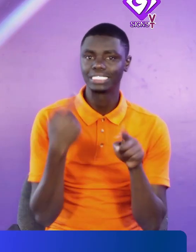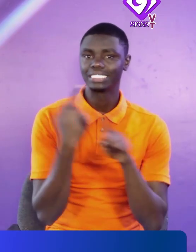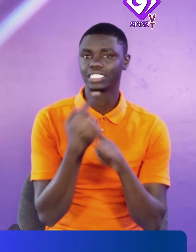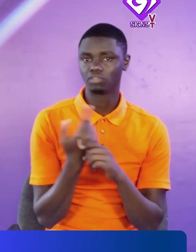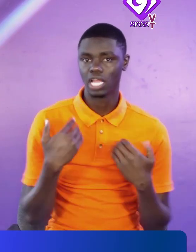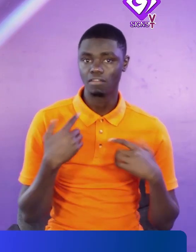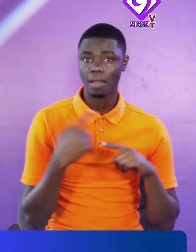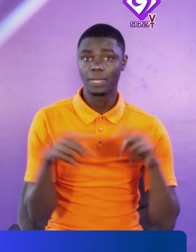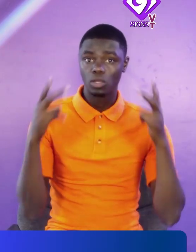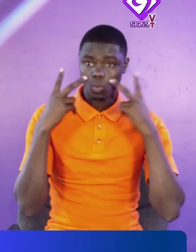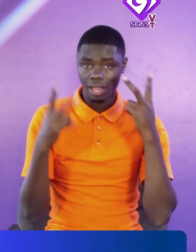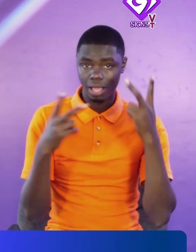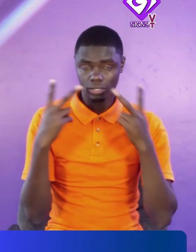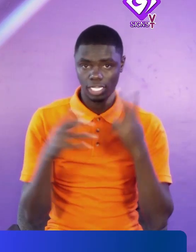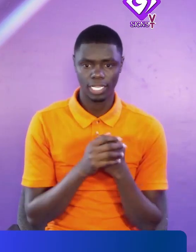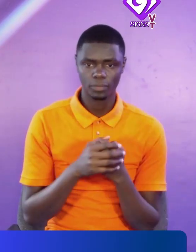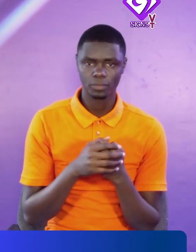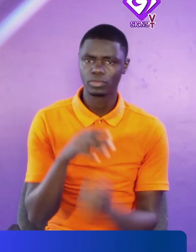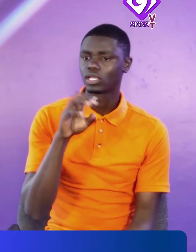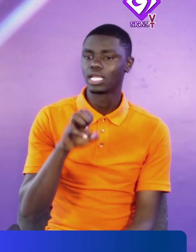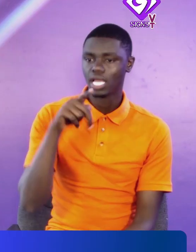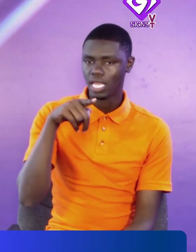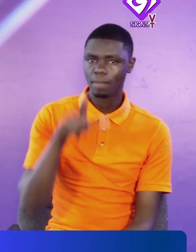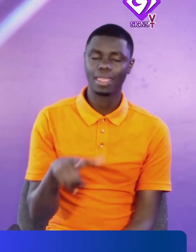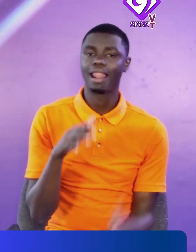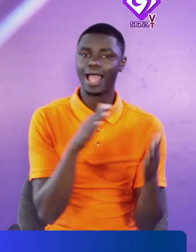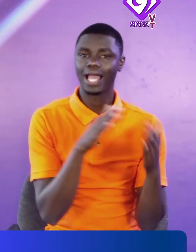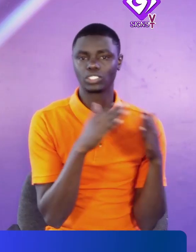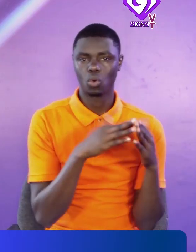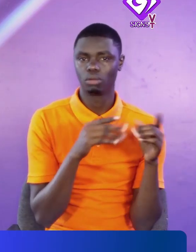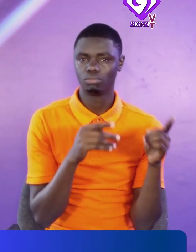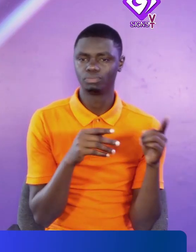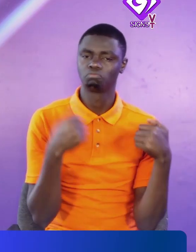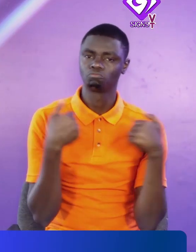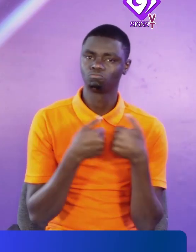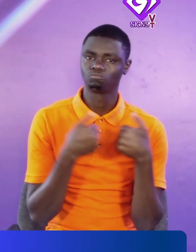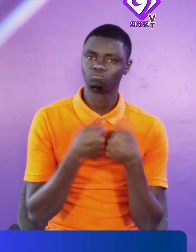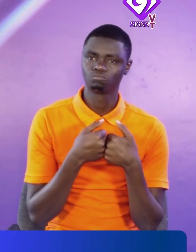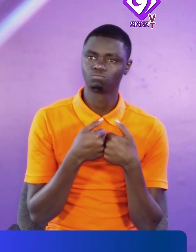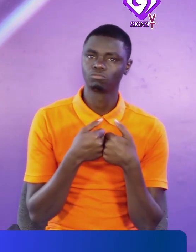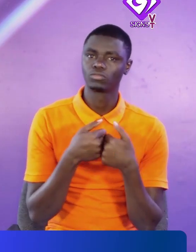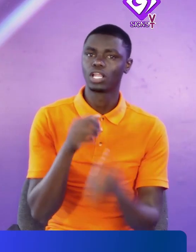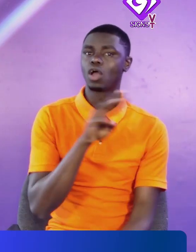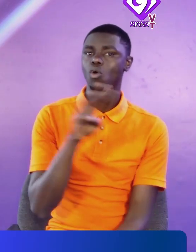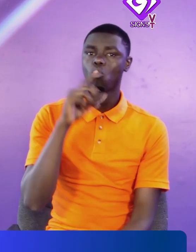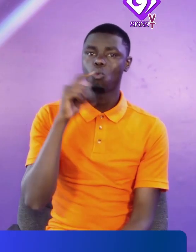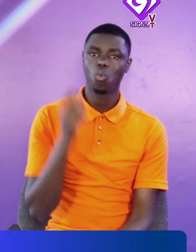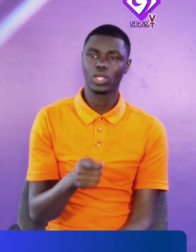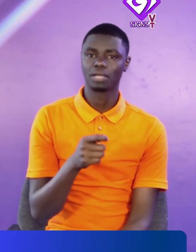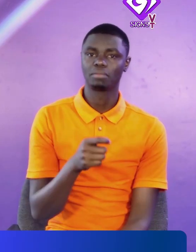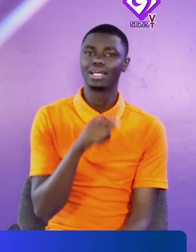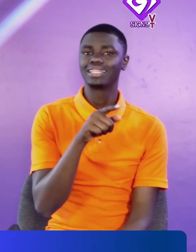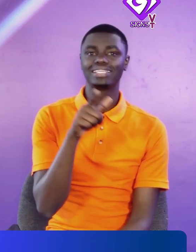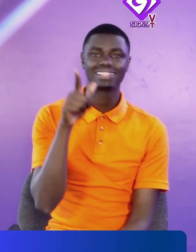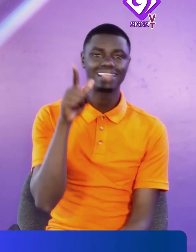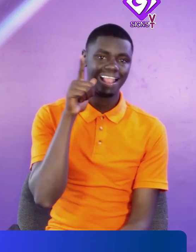tutaangalia hizi huko EPL. Arsenal watakuwa wanacheza against West Ham. Hii ni London derby. Arsenal